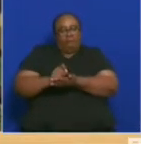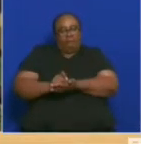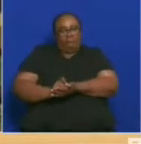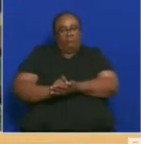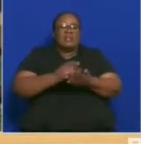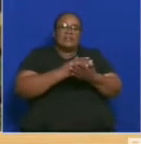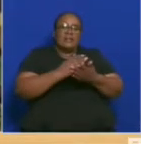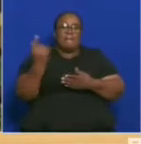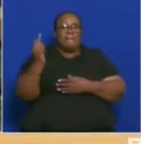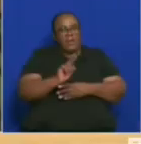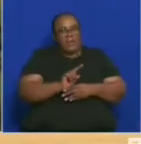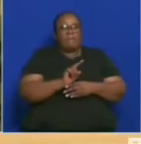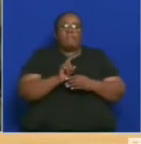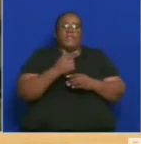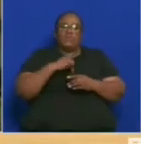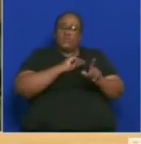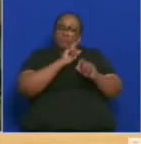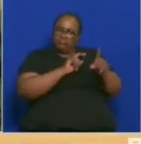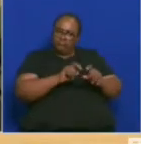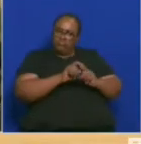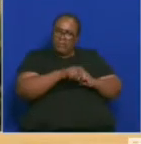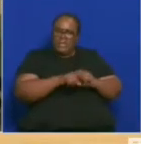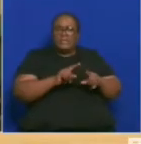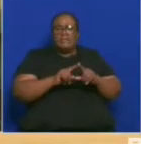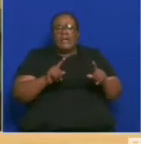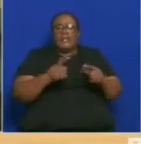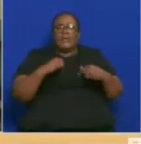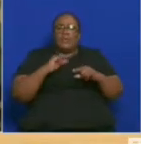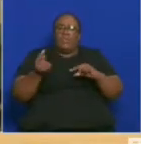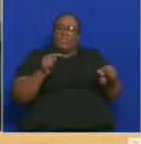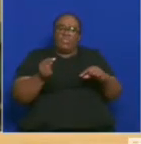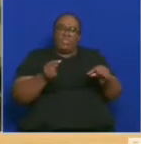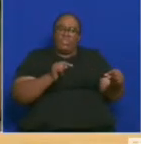probe these things. But we had an argument when it comes to Igama la Babu Khan.